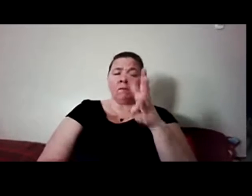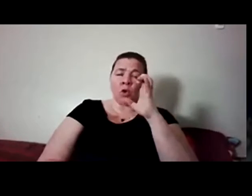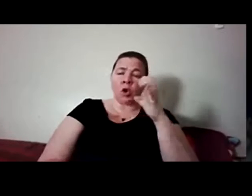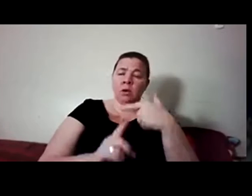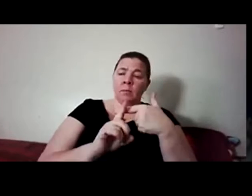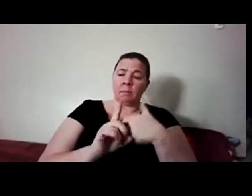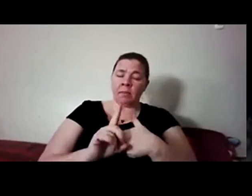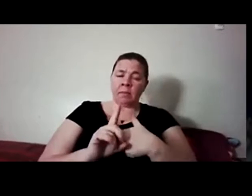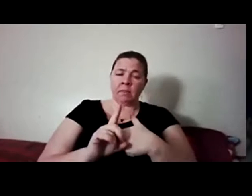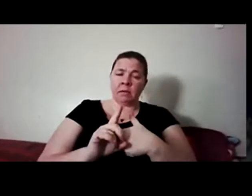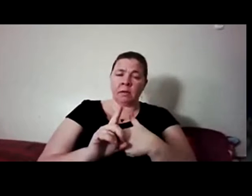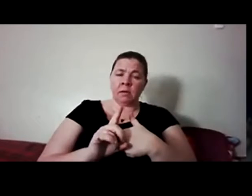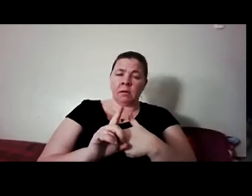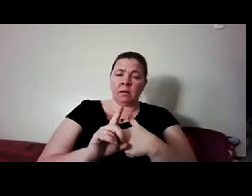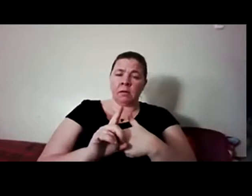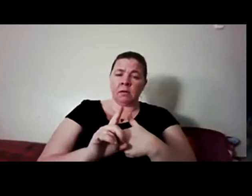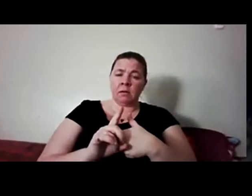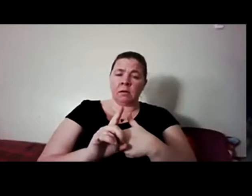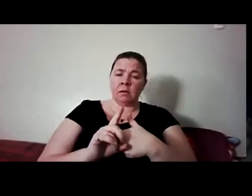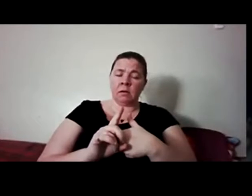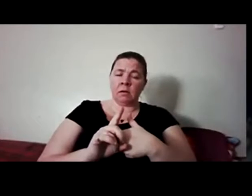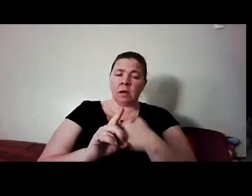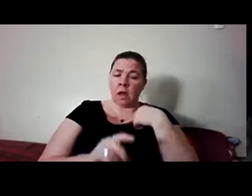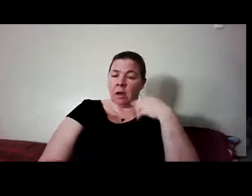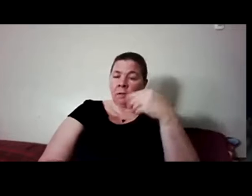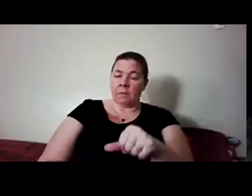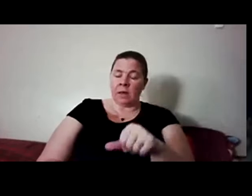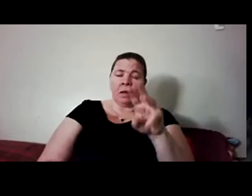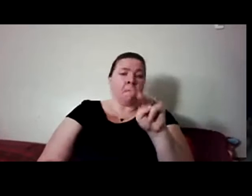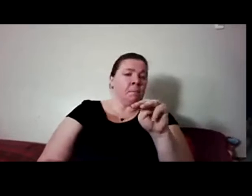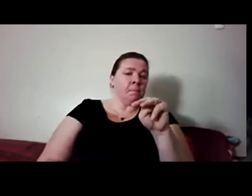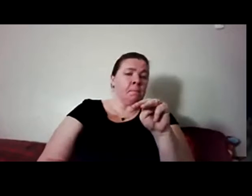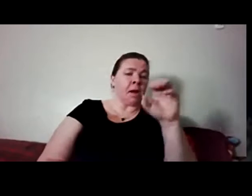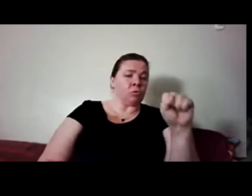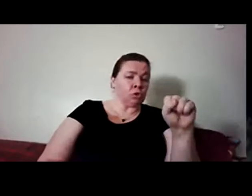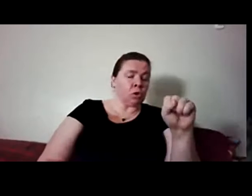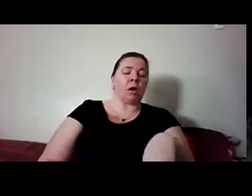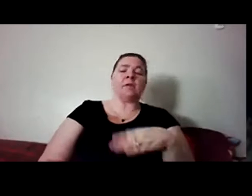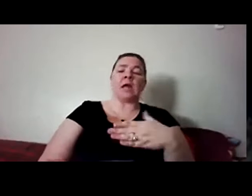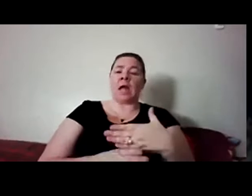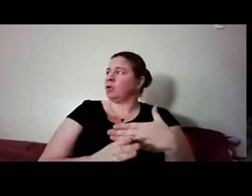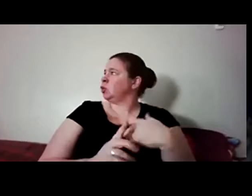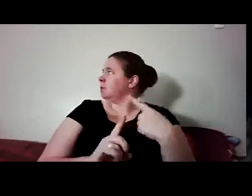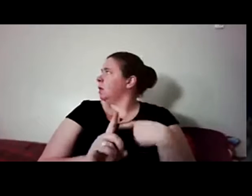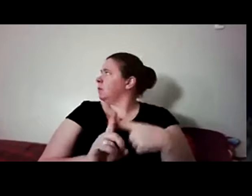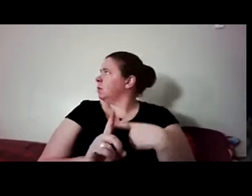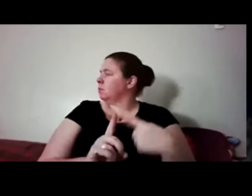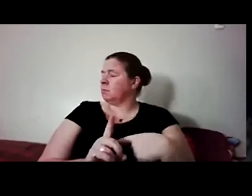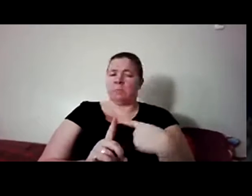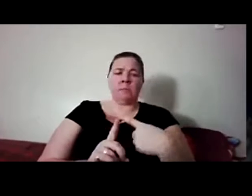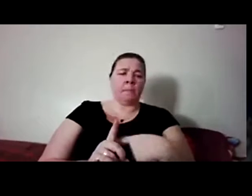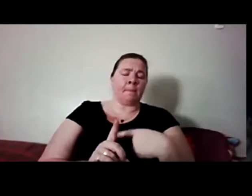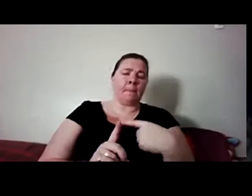$400 every month. I also pay Microsoft averagely $600 every